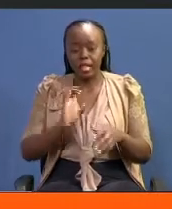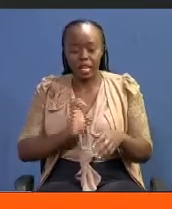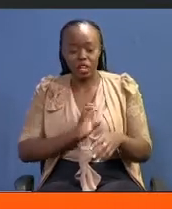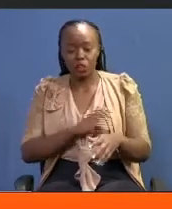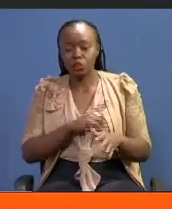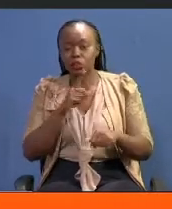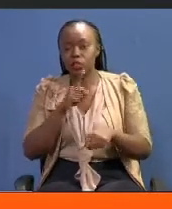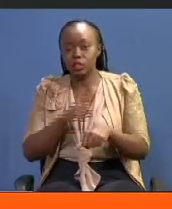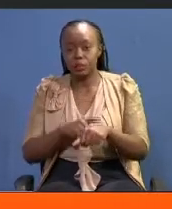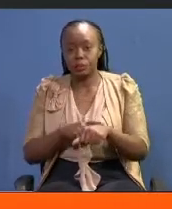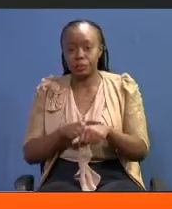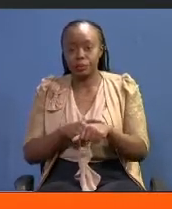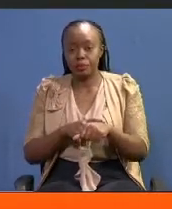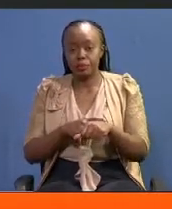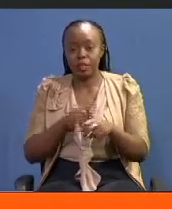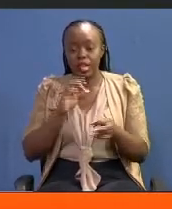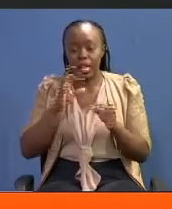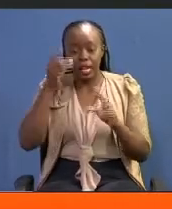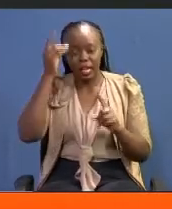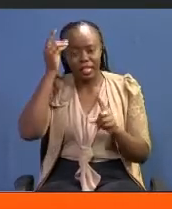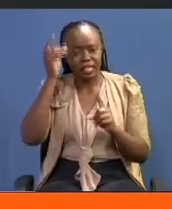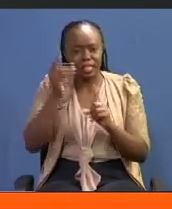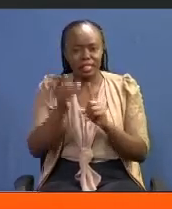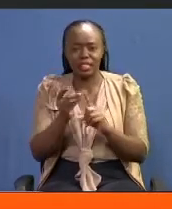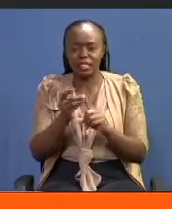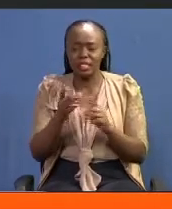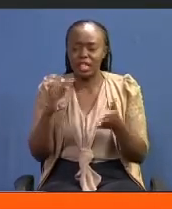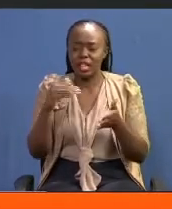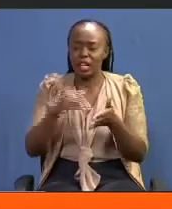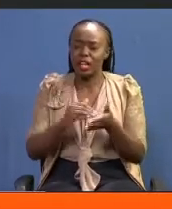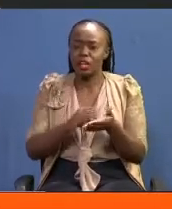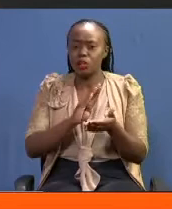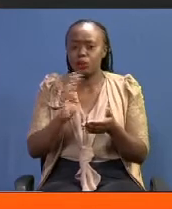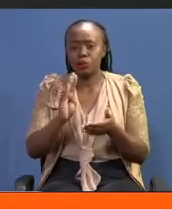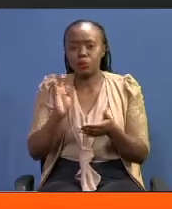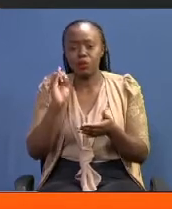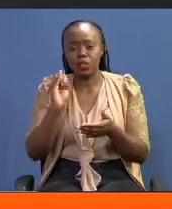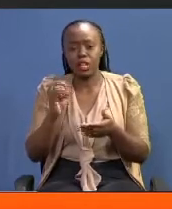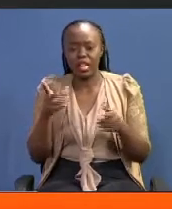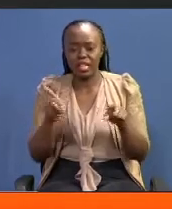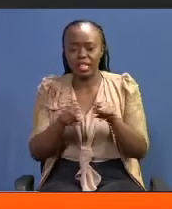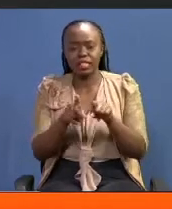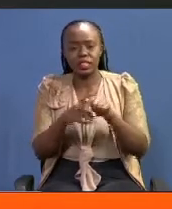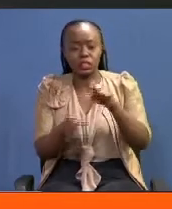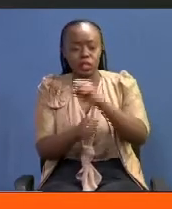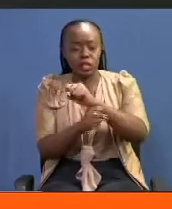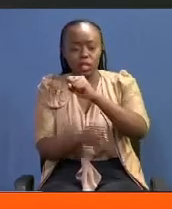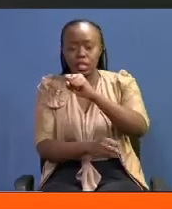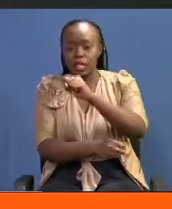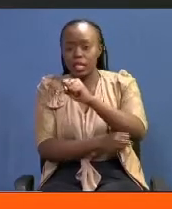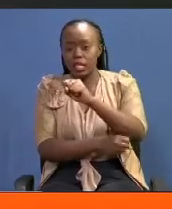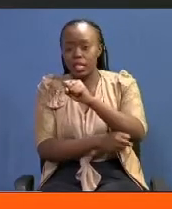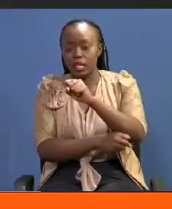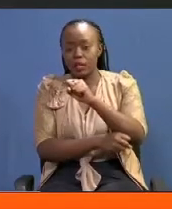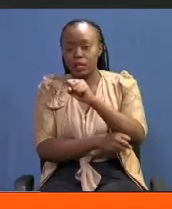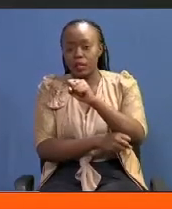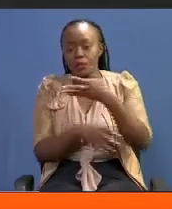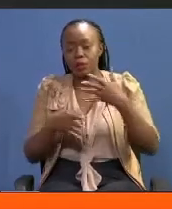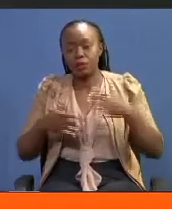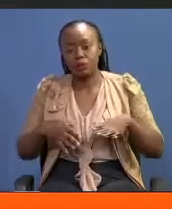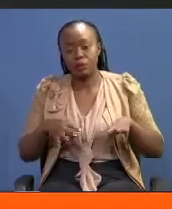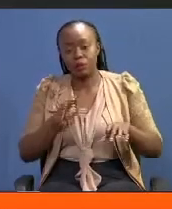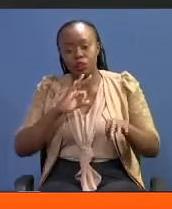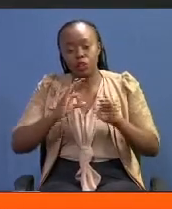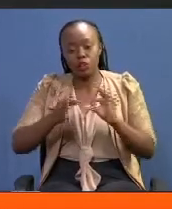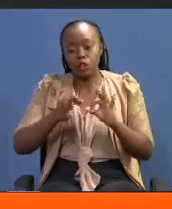is a decision against BBI a decision in support of the status quo? If